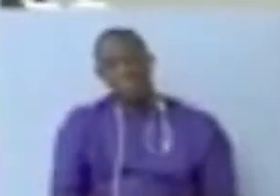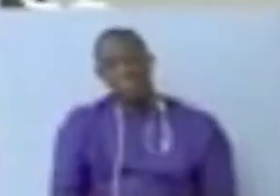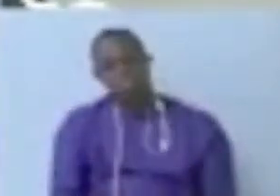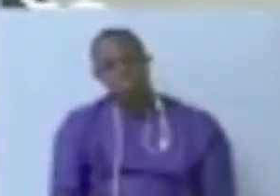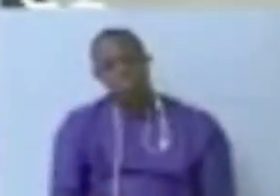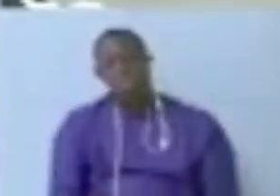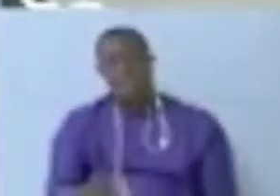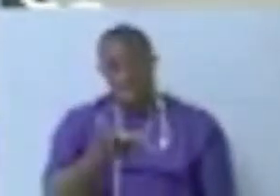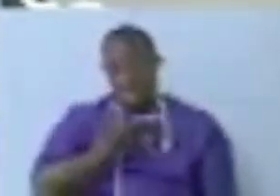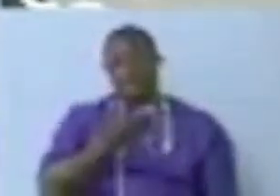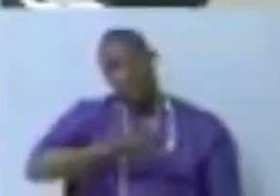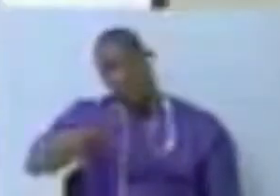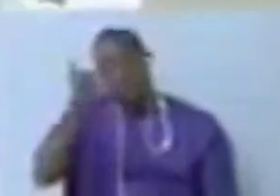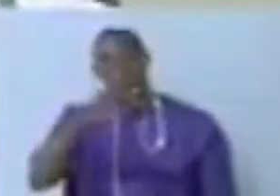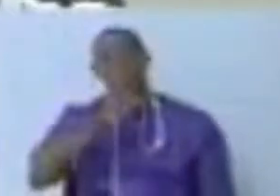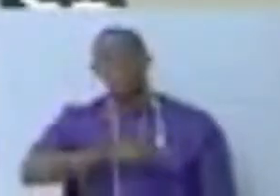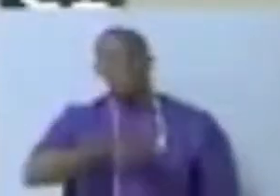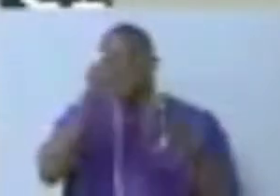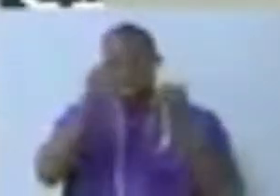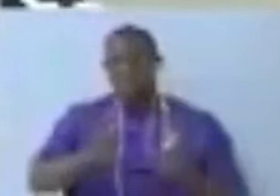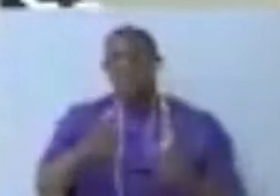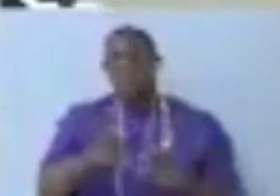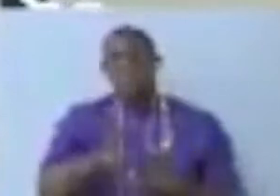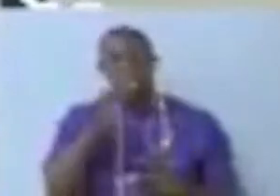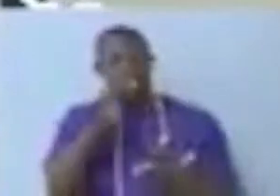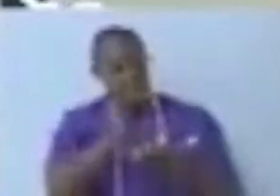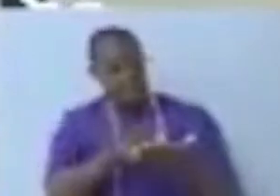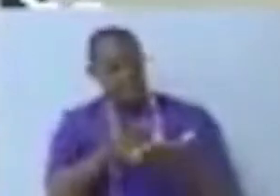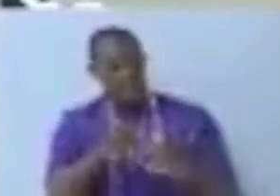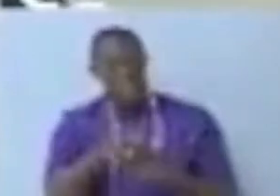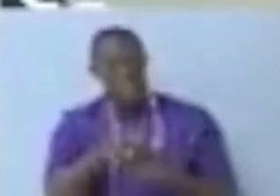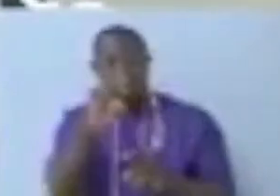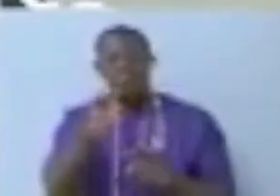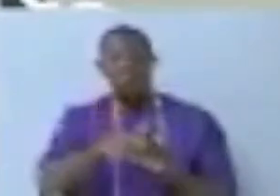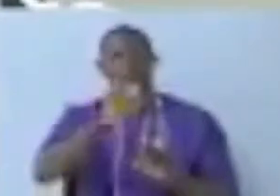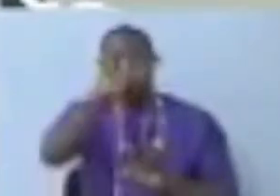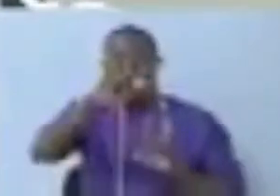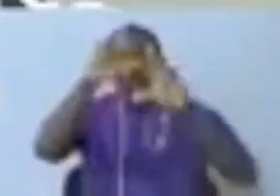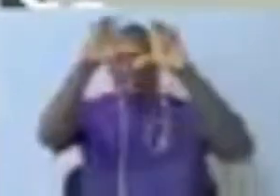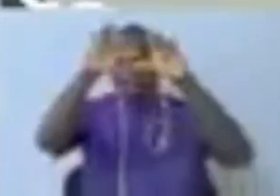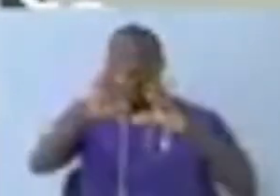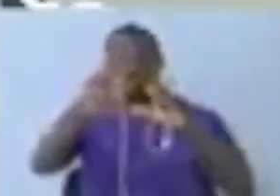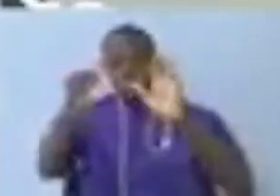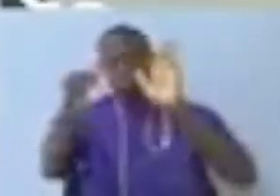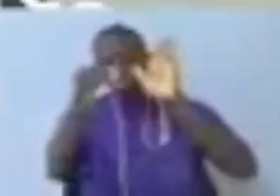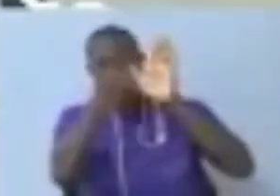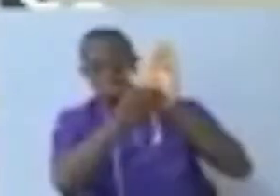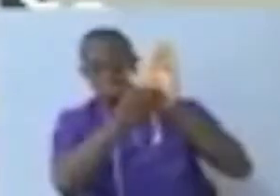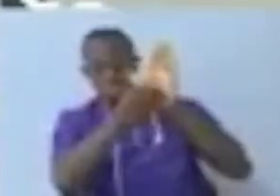There is yet another, Mr. Chairman. Okay. And this one with your picture boldly on it.